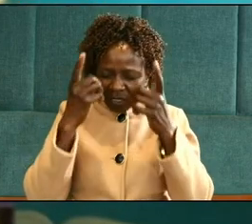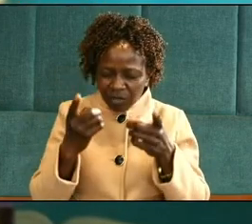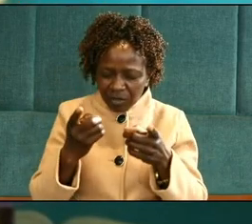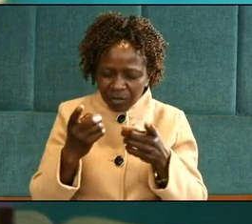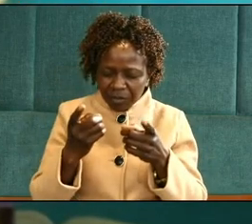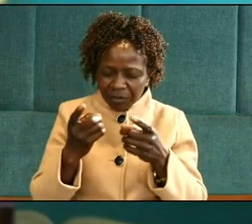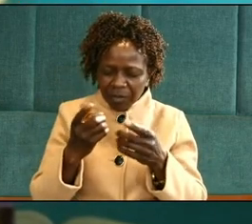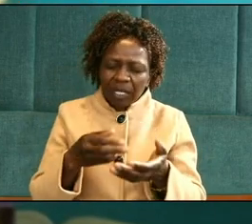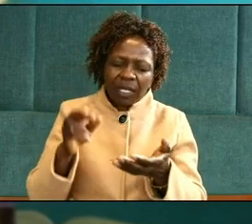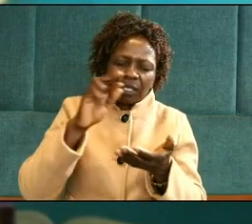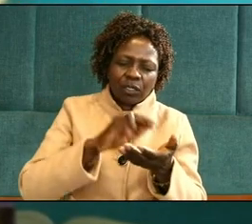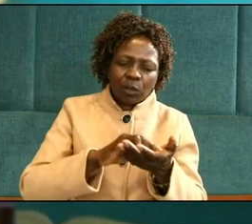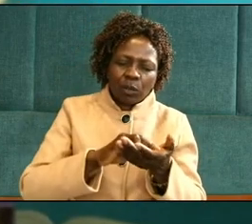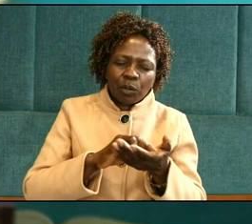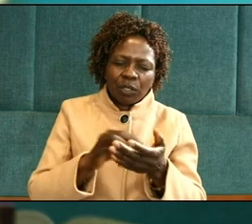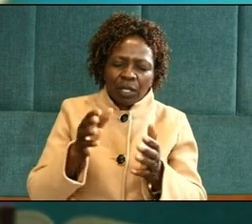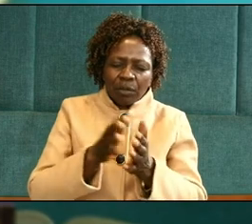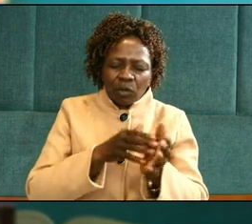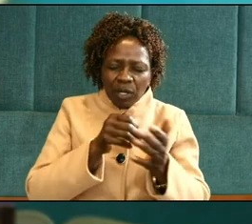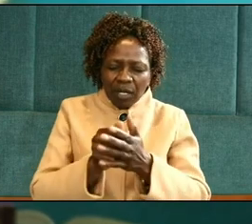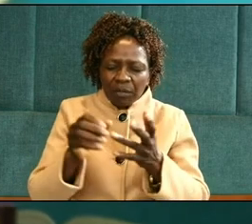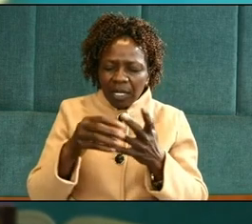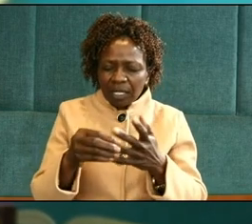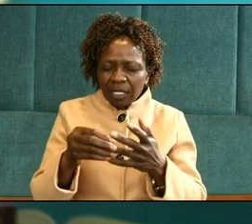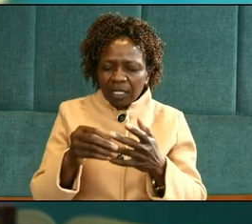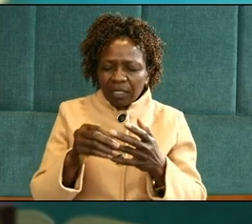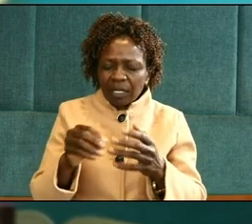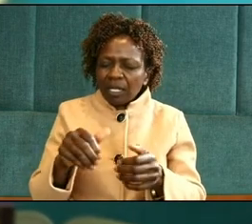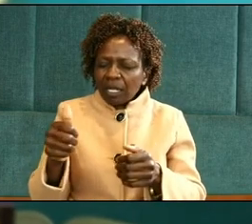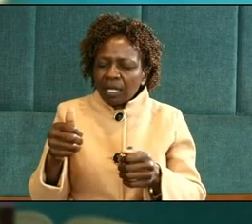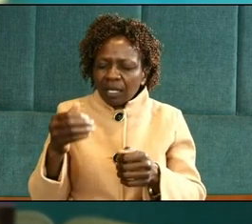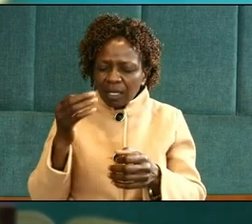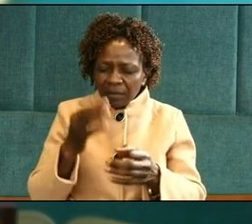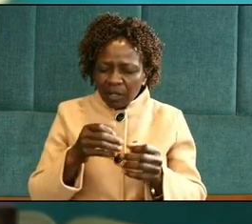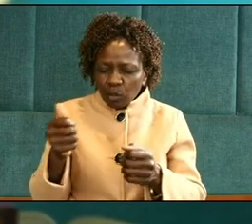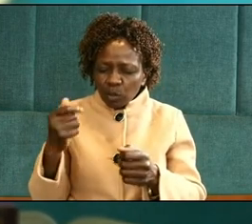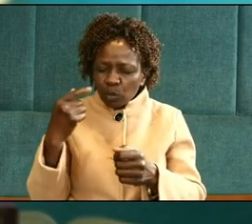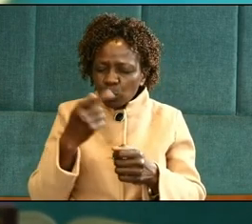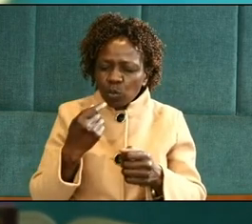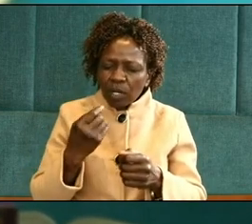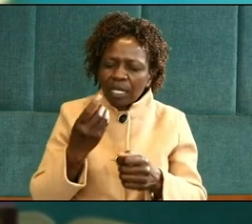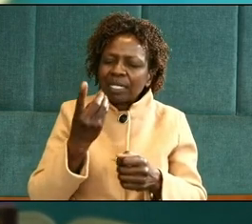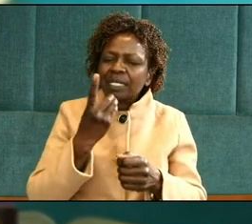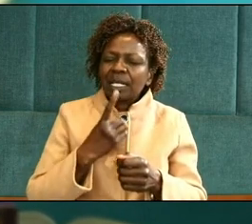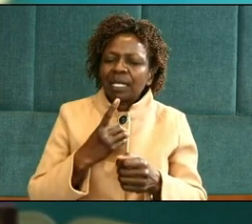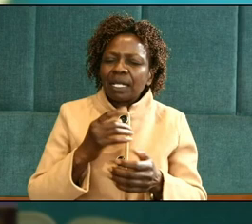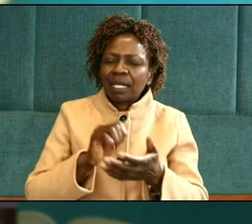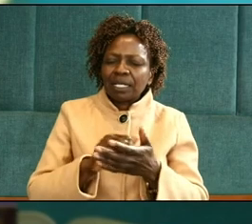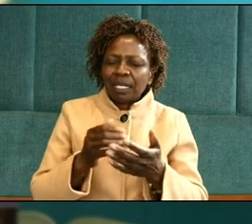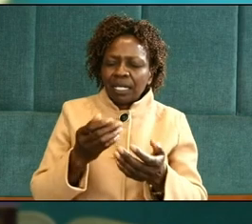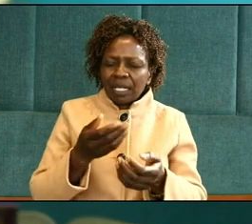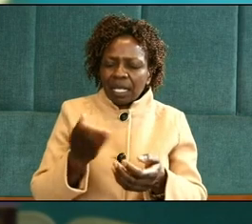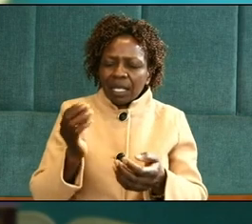broken hearts, that your name may be glorified. There are also those that are standing, Heavenly Father, desirous that they may